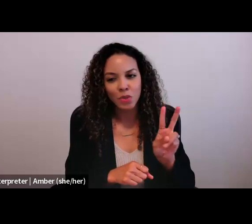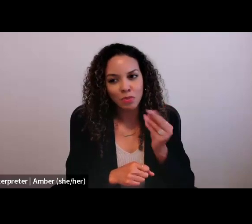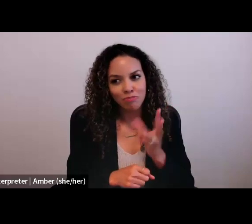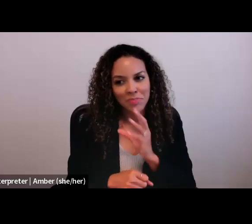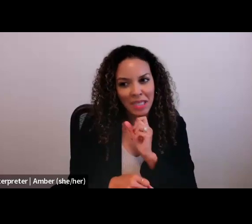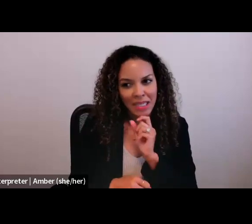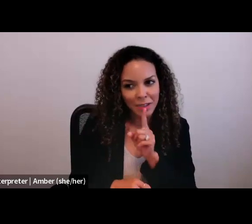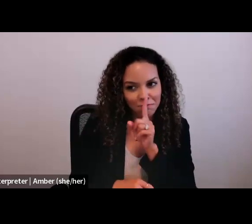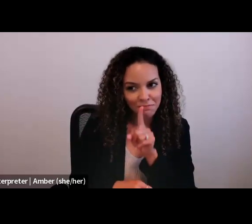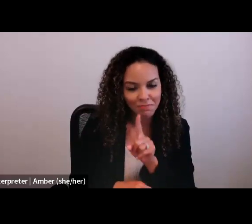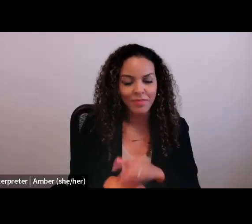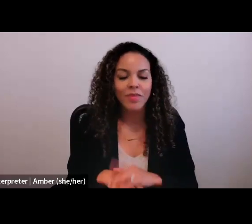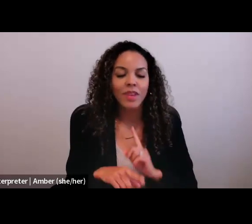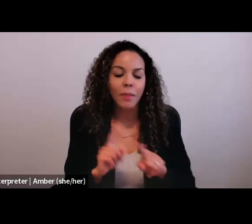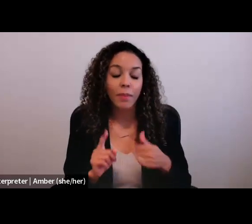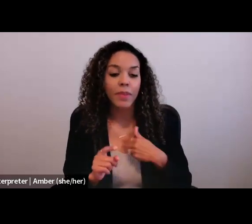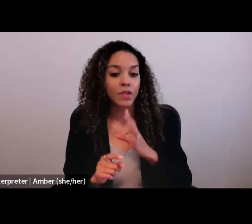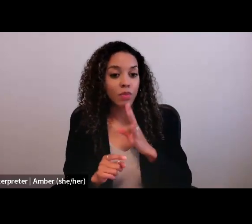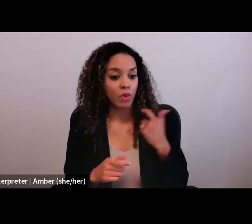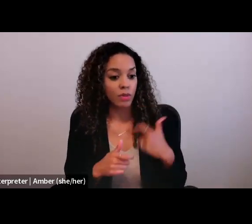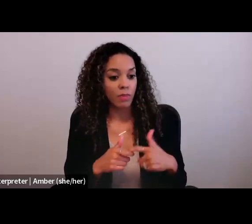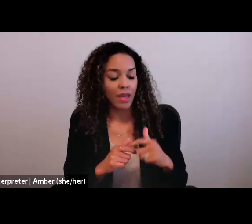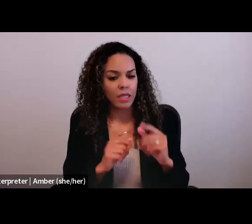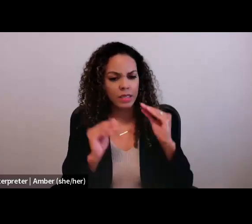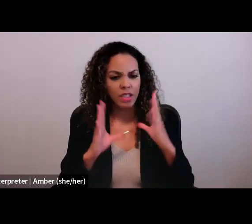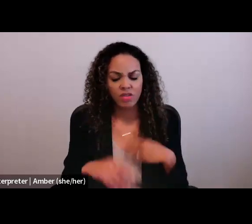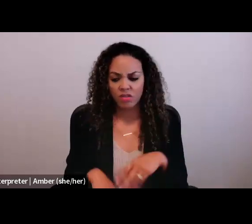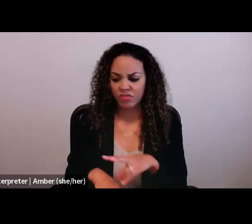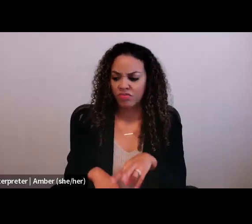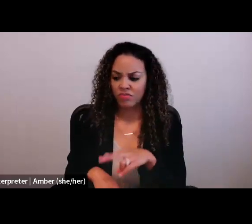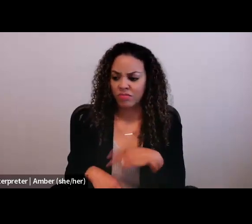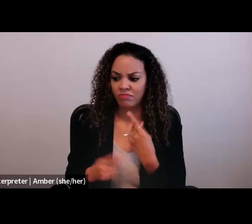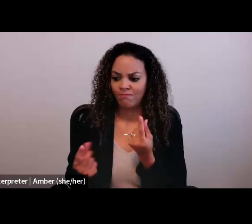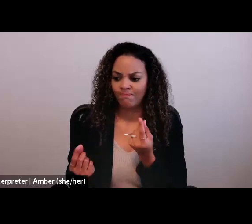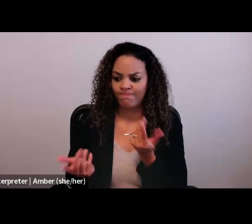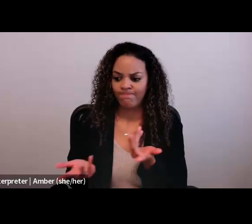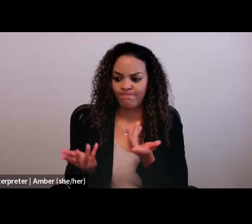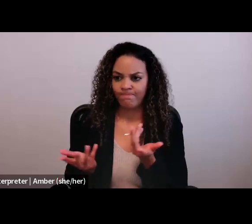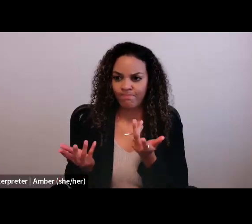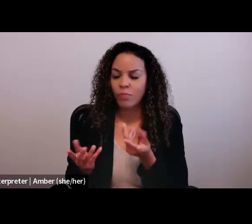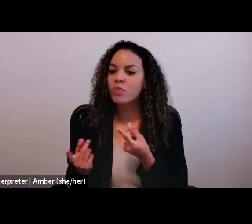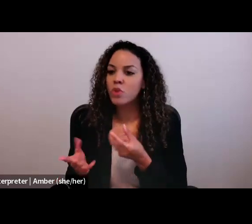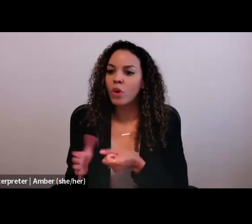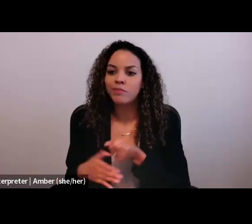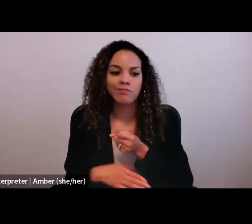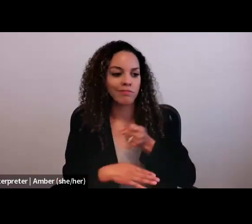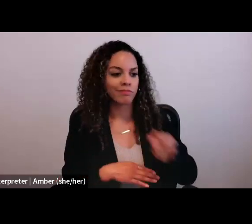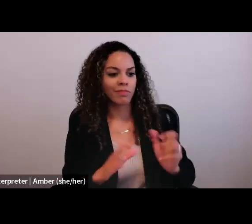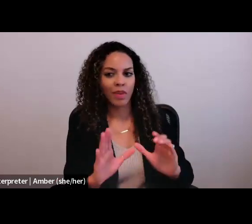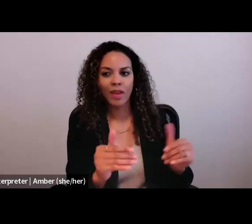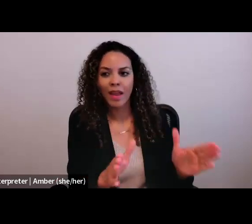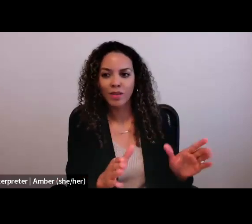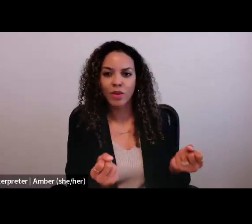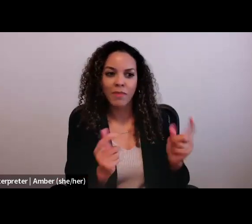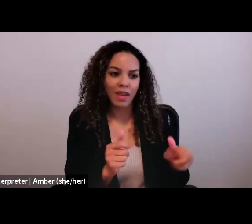here. And when I spoke Spanish, the teachers would look at me and didn't know what to do with me. So I got put in this classroom with many